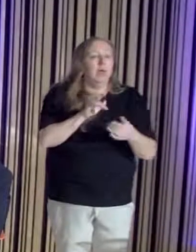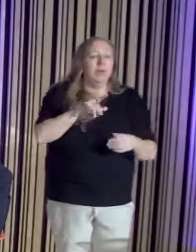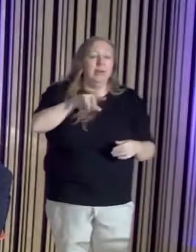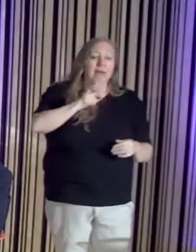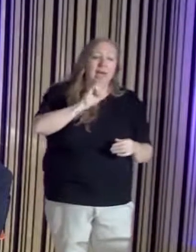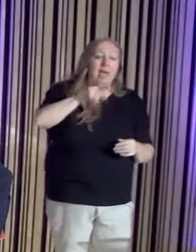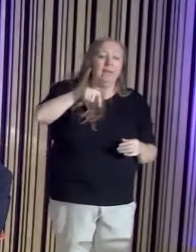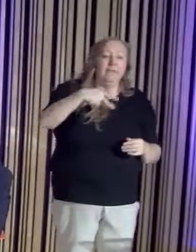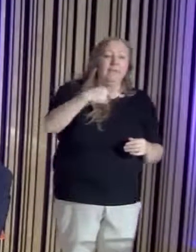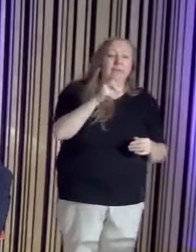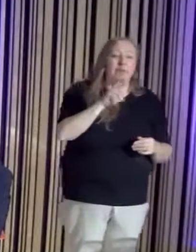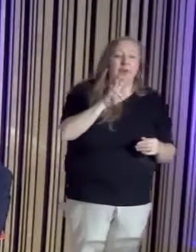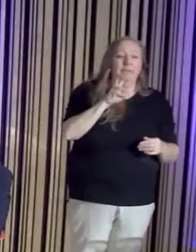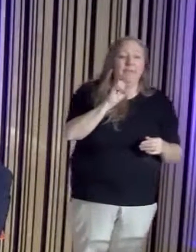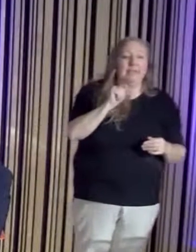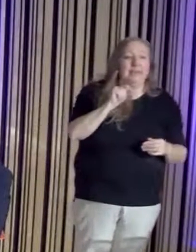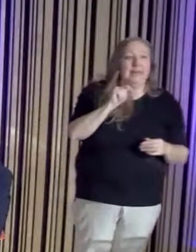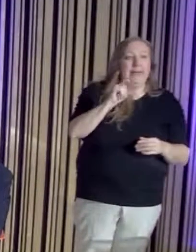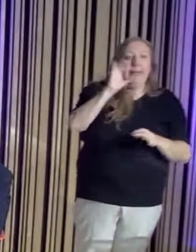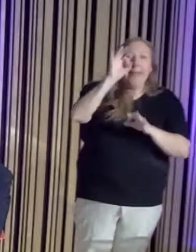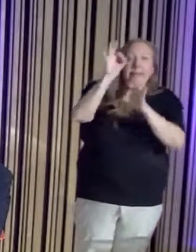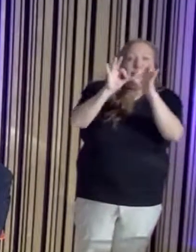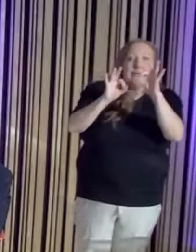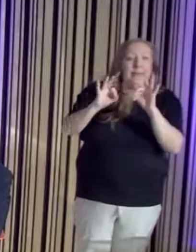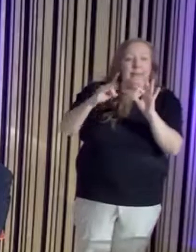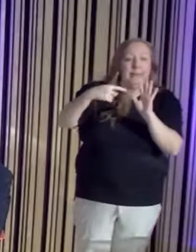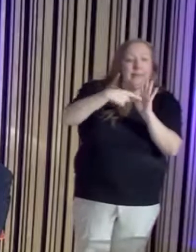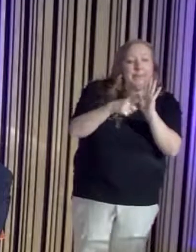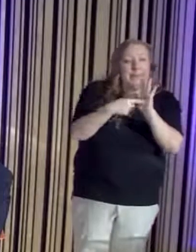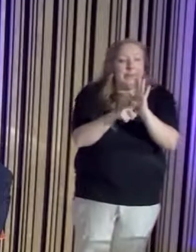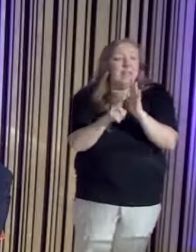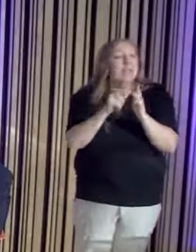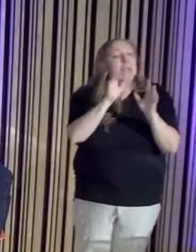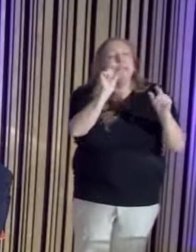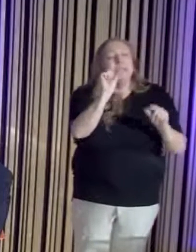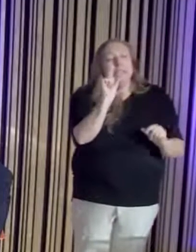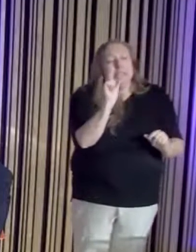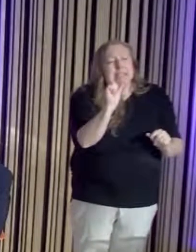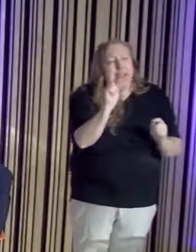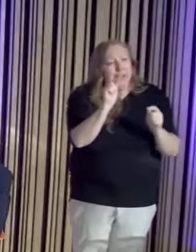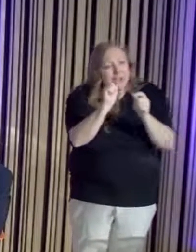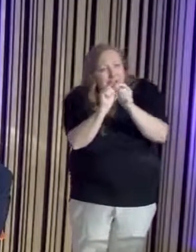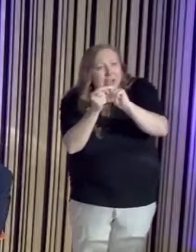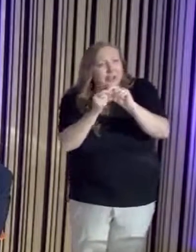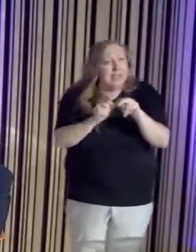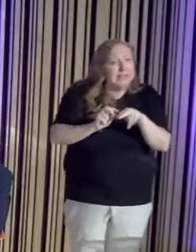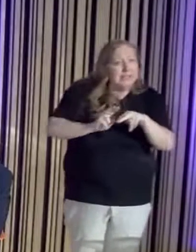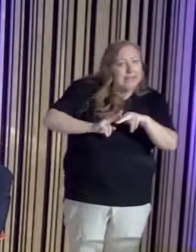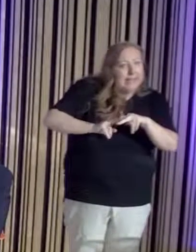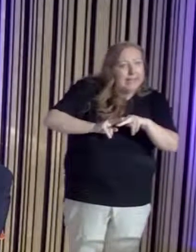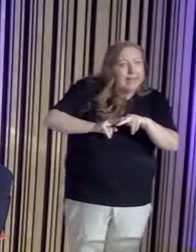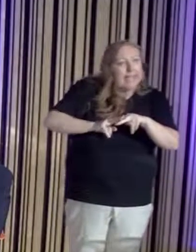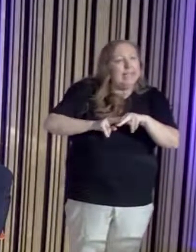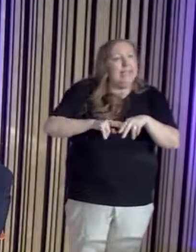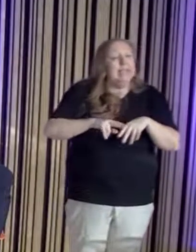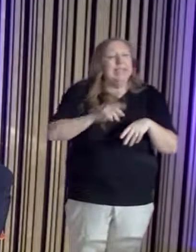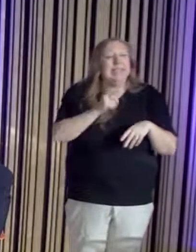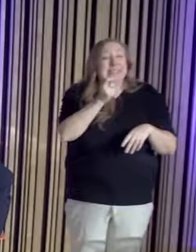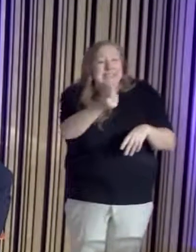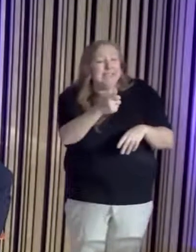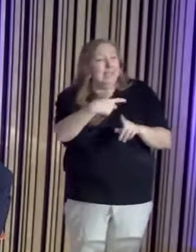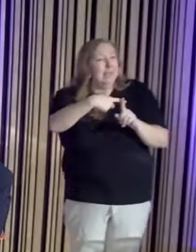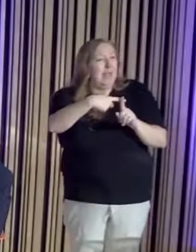ephemeral gradients in the water, just based on very slight changes in salinity, very slight changes in